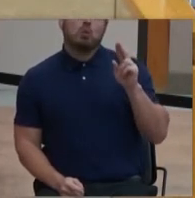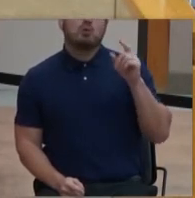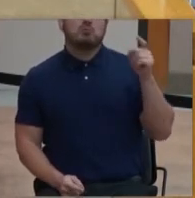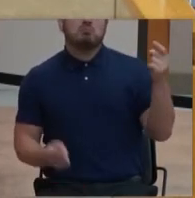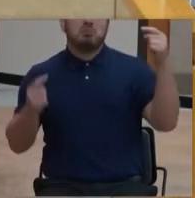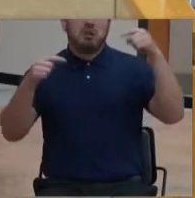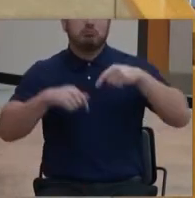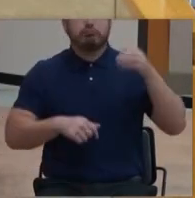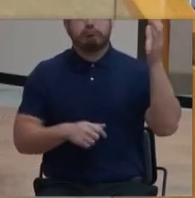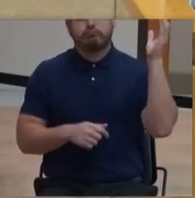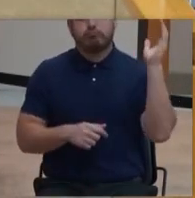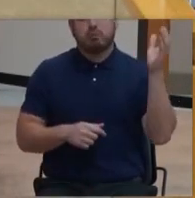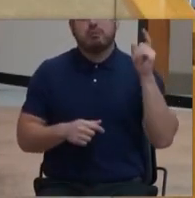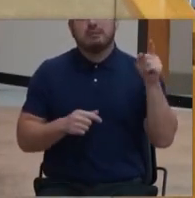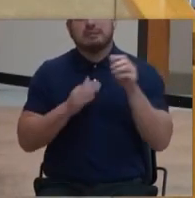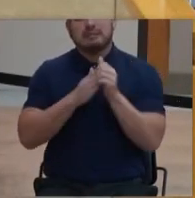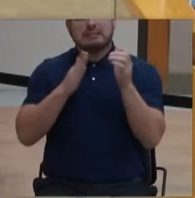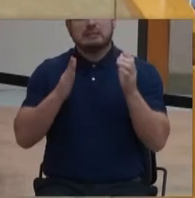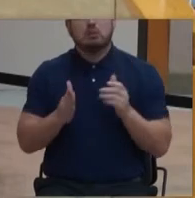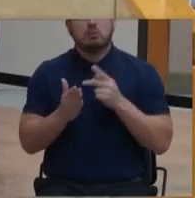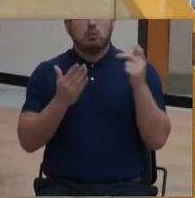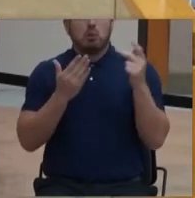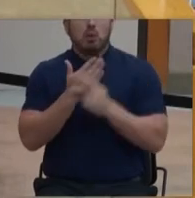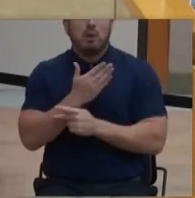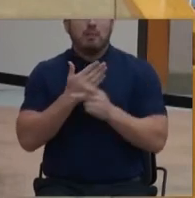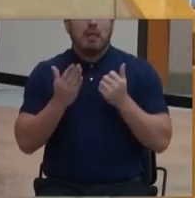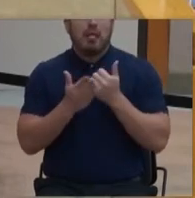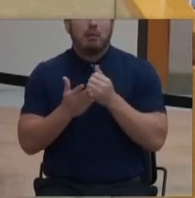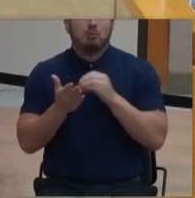that gives students an insight into government.